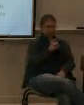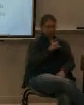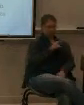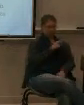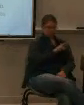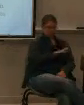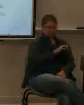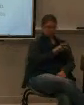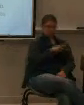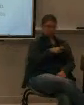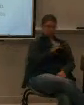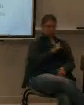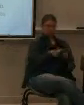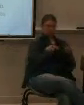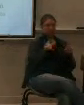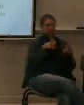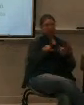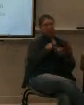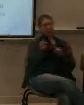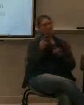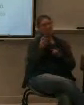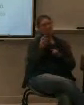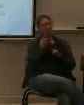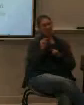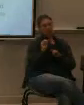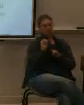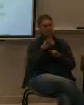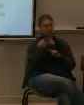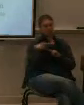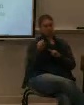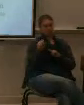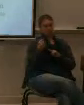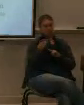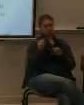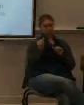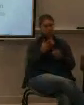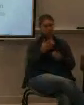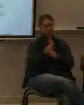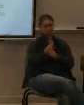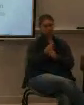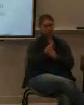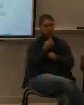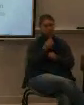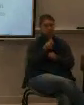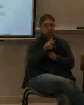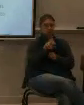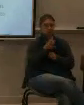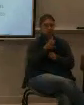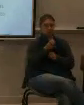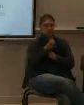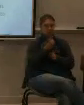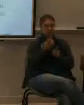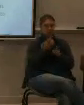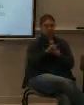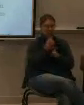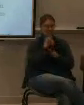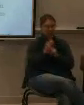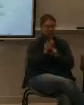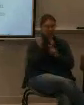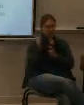photosynthesis. But there's an alternative form of photosynthesis where you can take sulfide as an electron